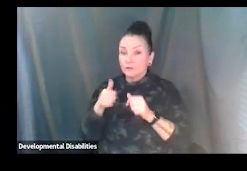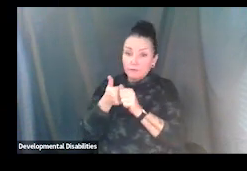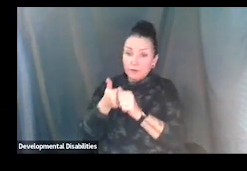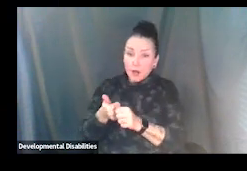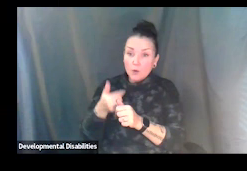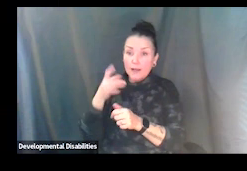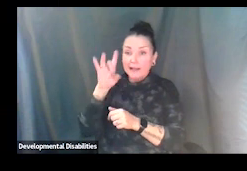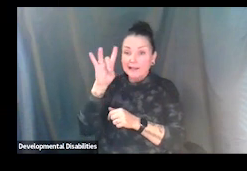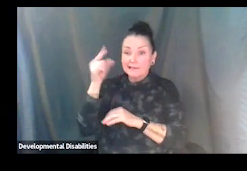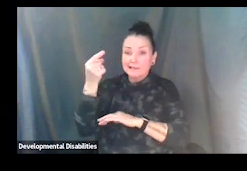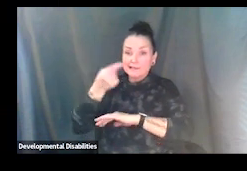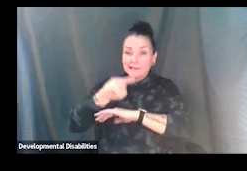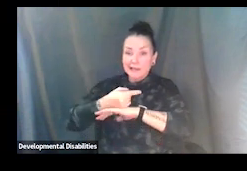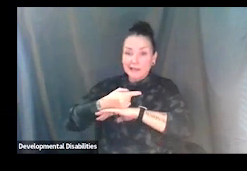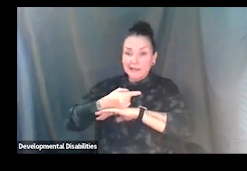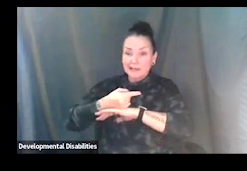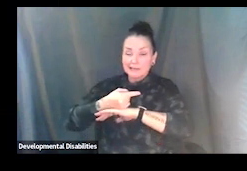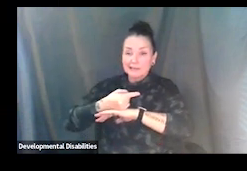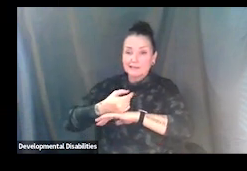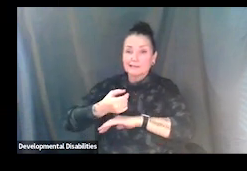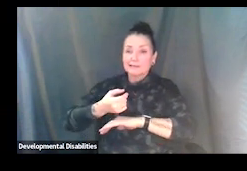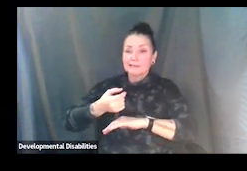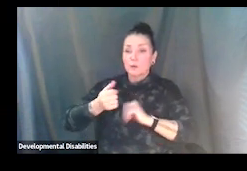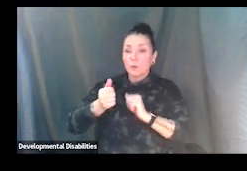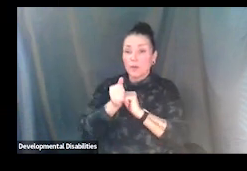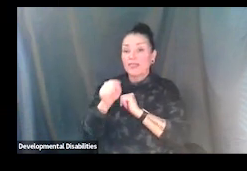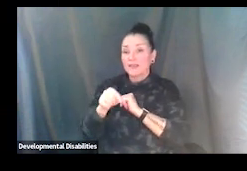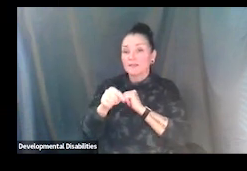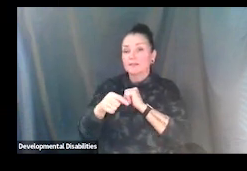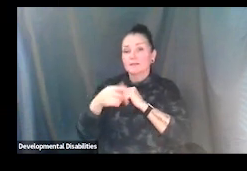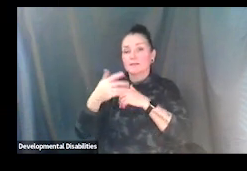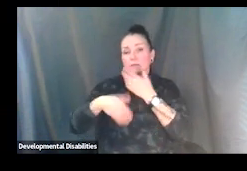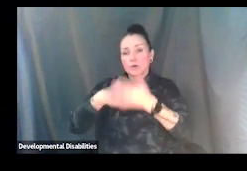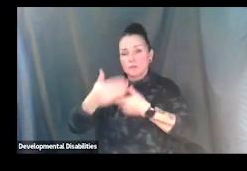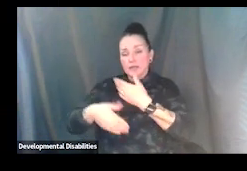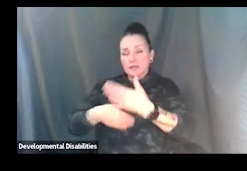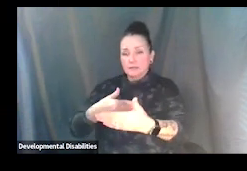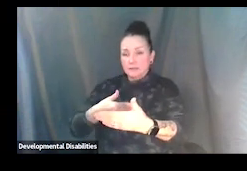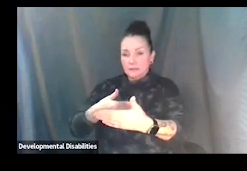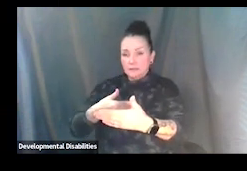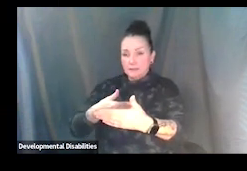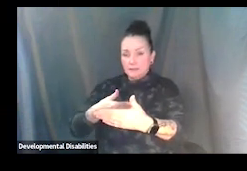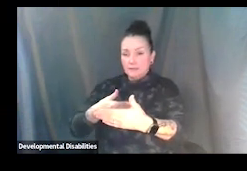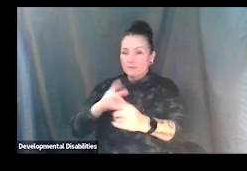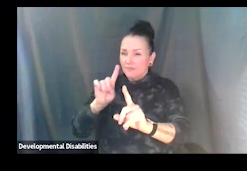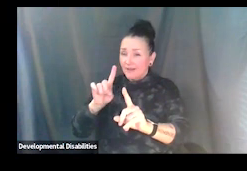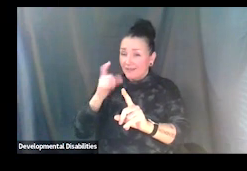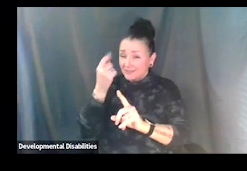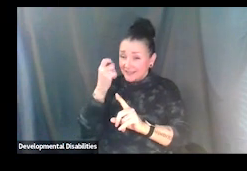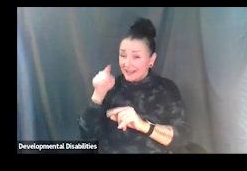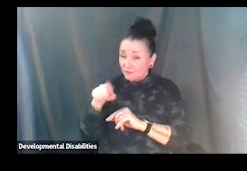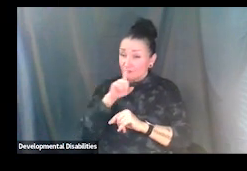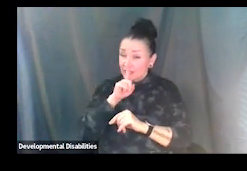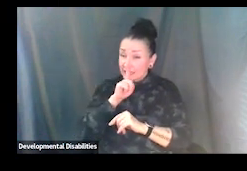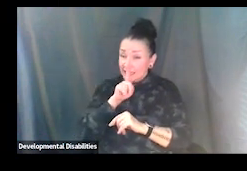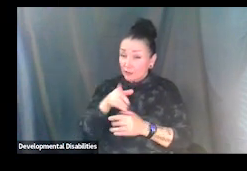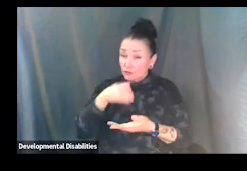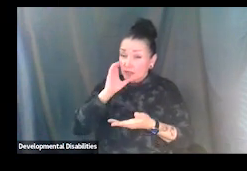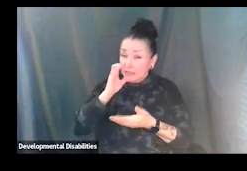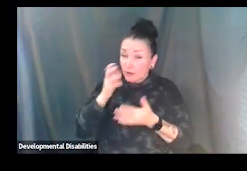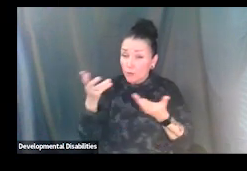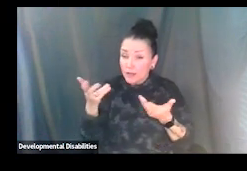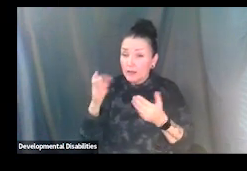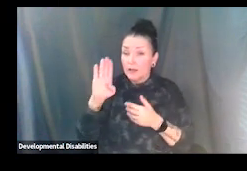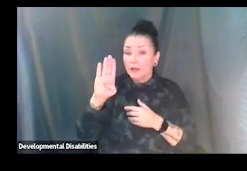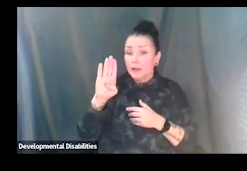chlorine dioxide, which essentially is diluted bleach. And you have to get, you have to drink it, and it says,